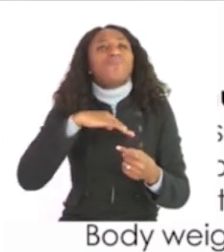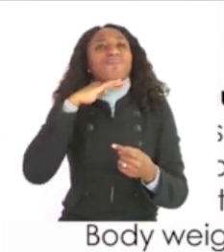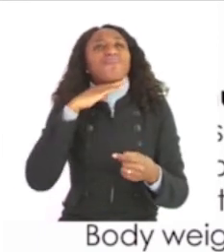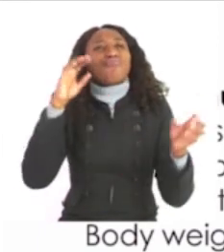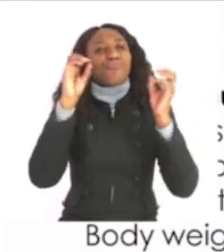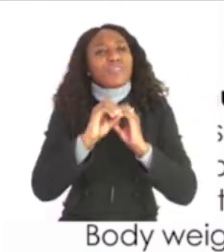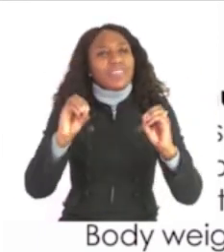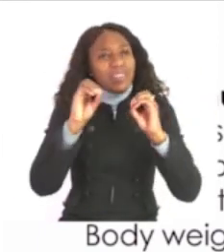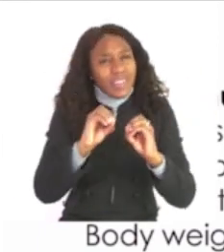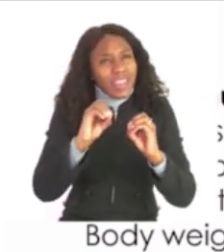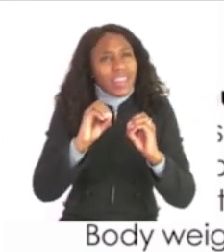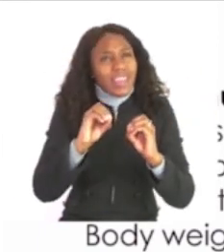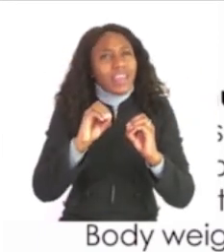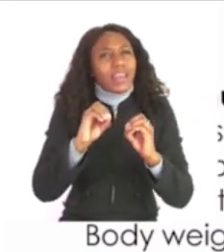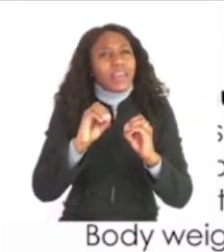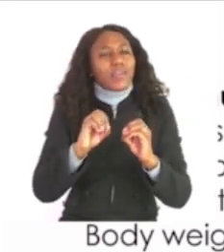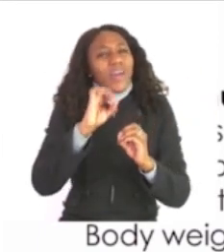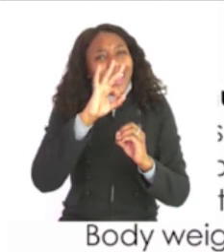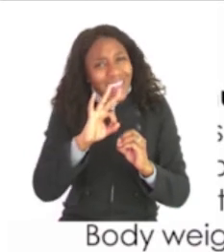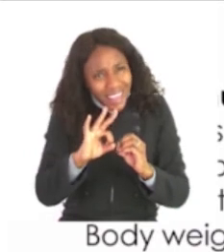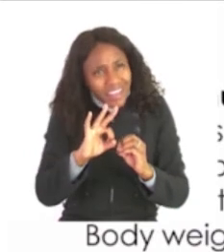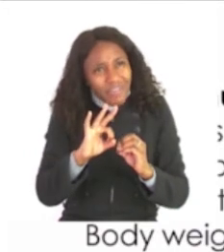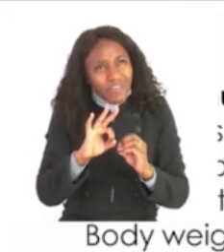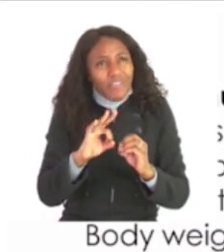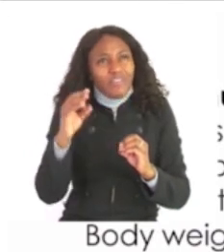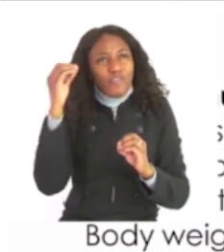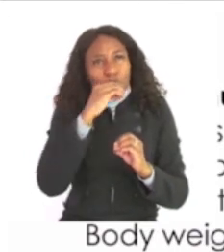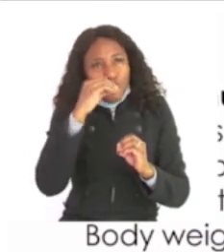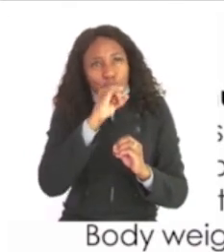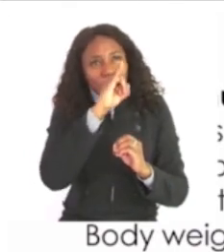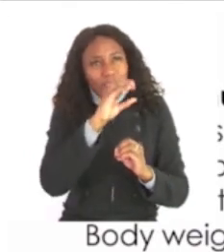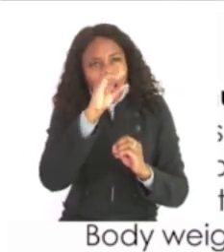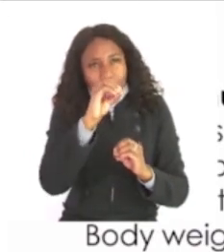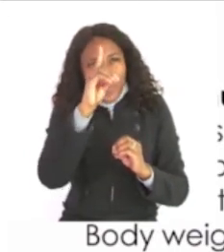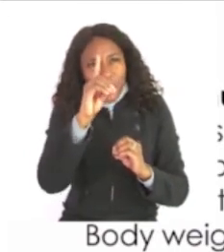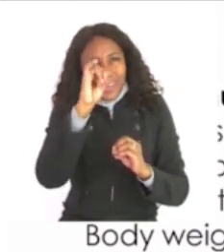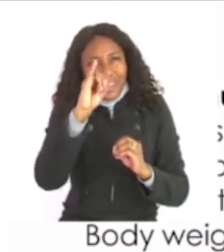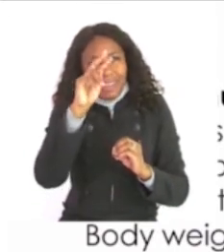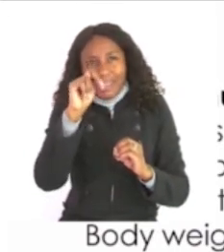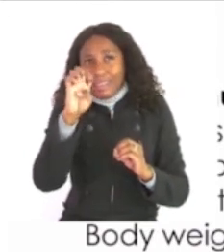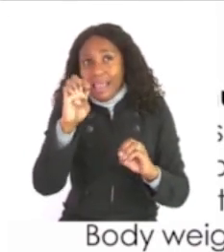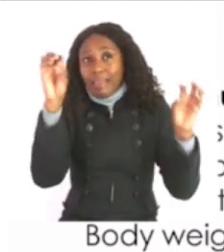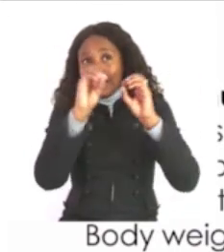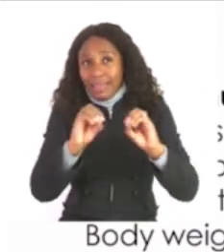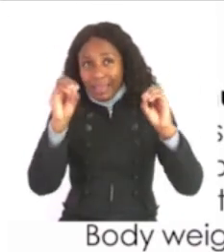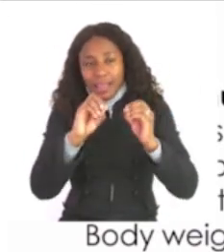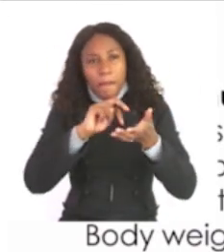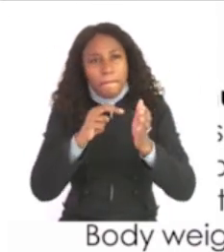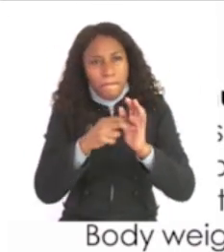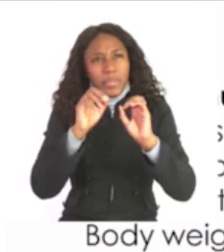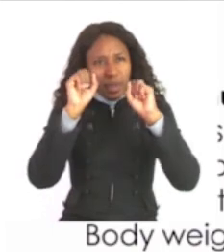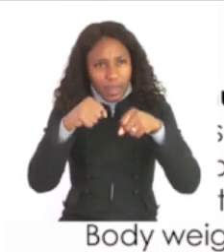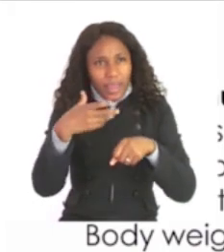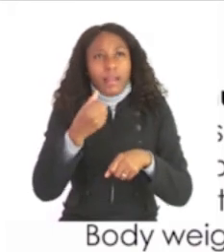girls, this is telling you that if you don't have iodine in your diet, you are going to suffer from